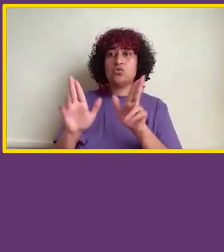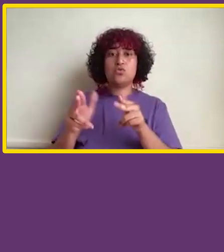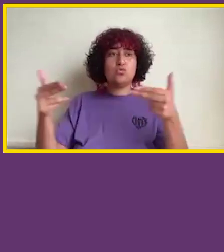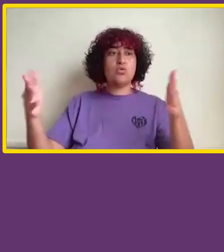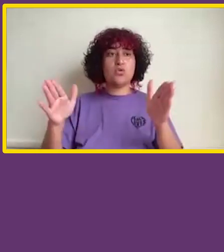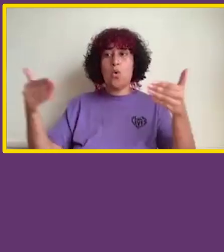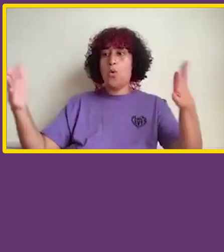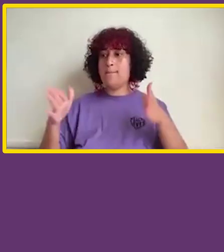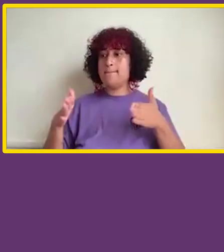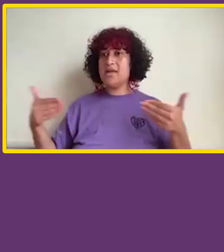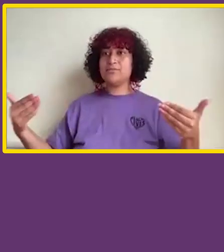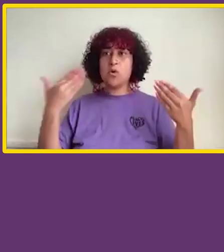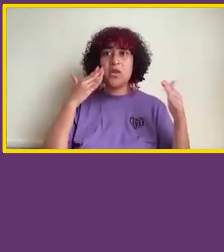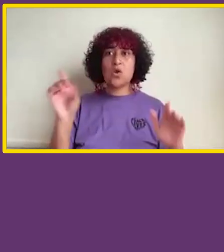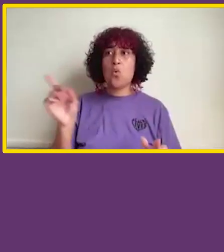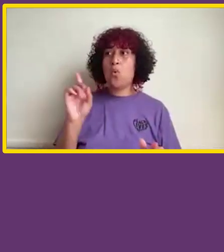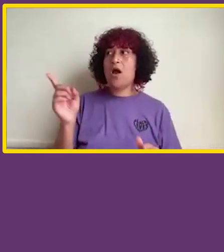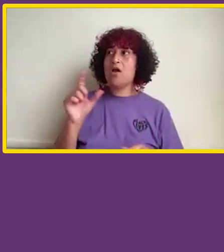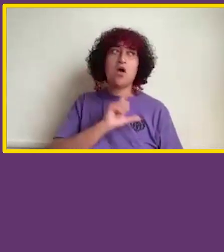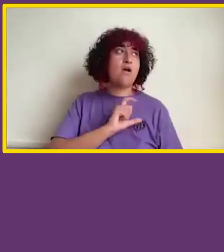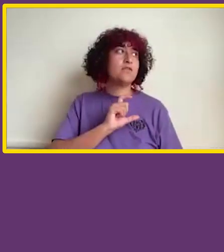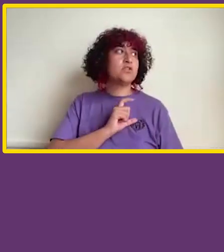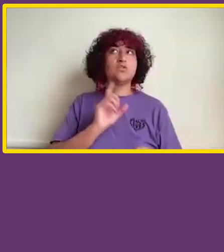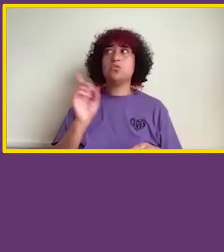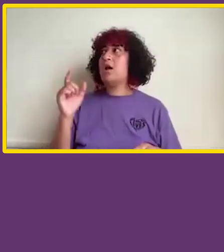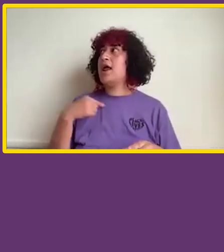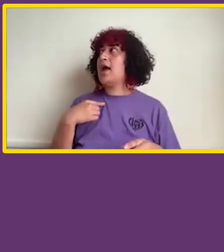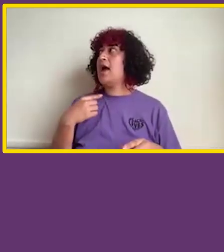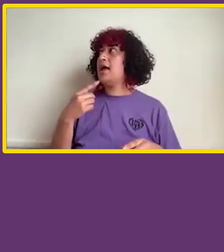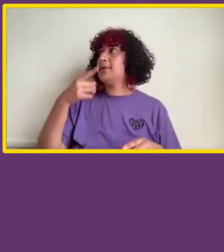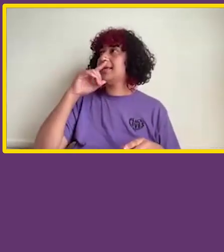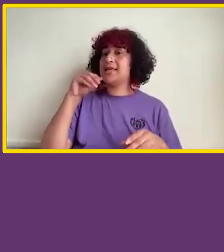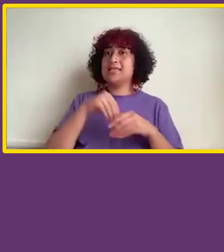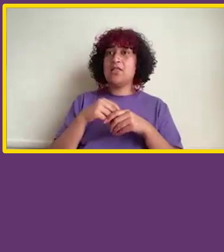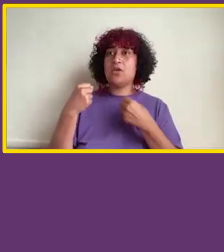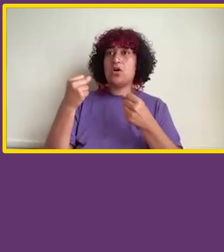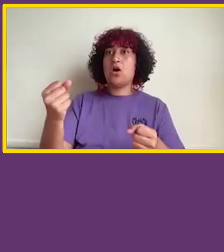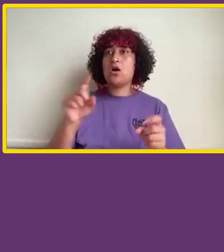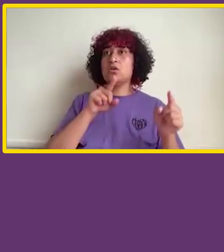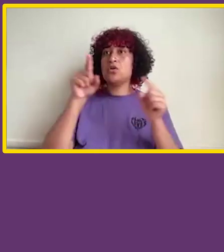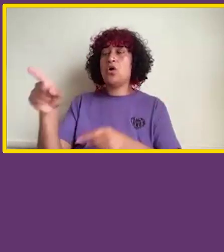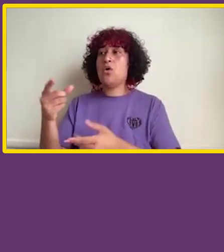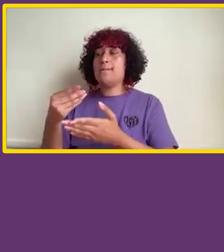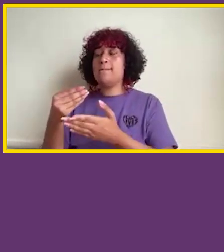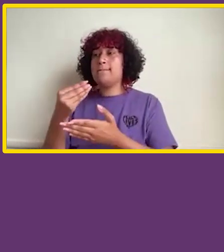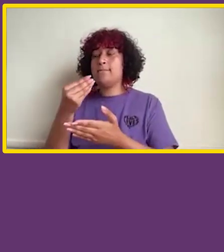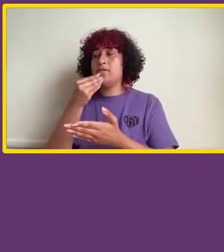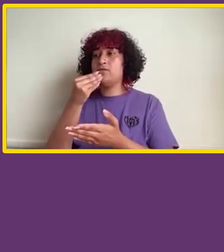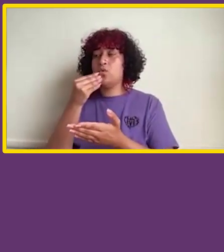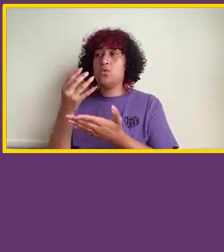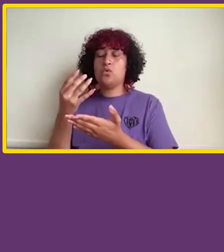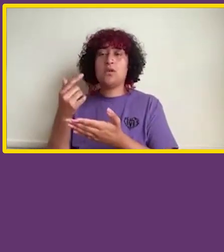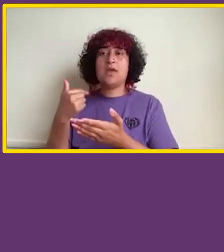officers were. And I had loaded the kids in the car and gone to get takeout. And I get a call from